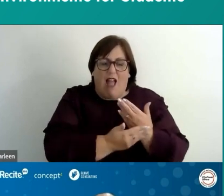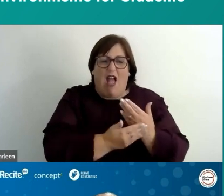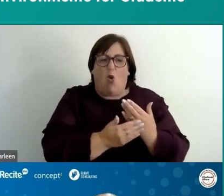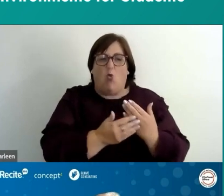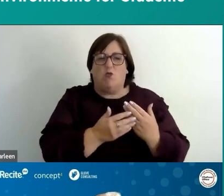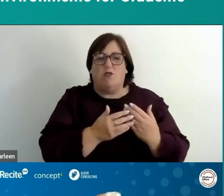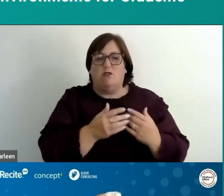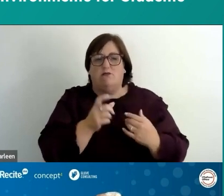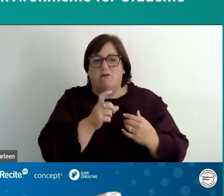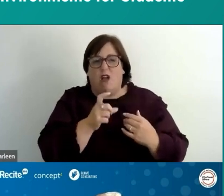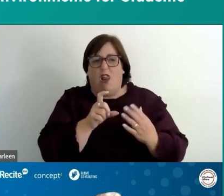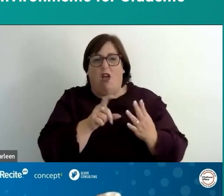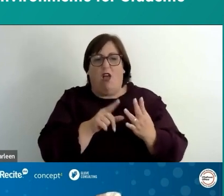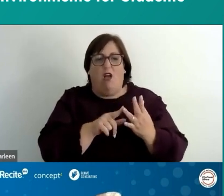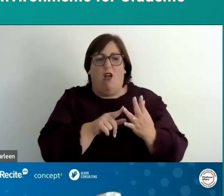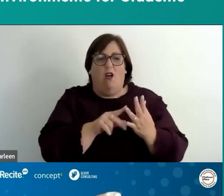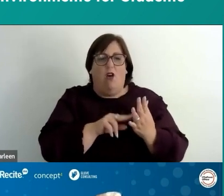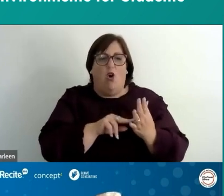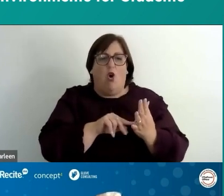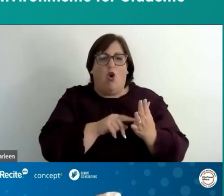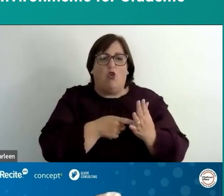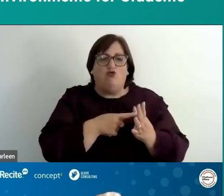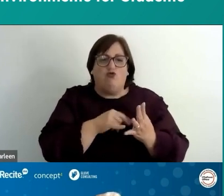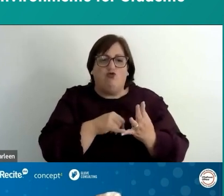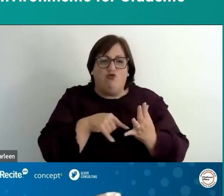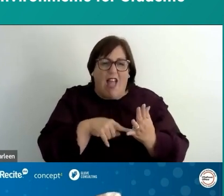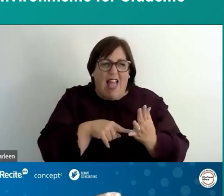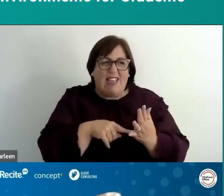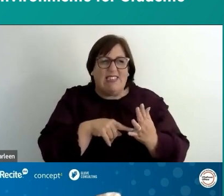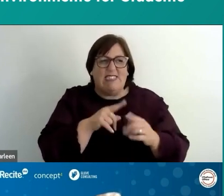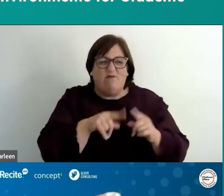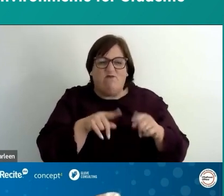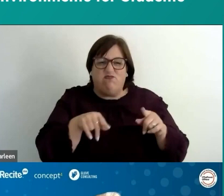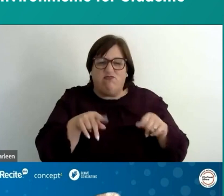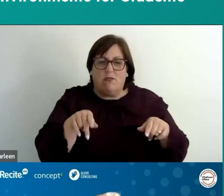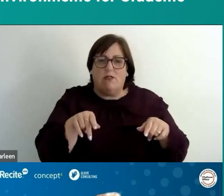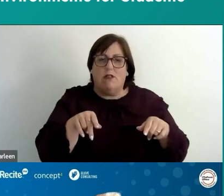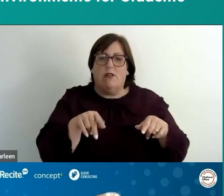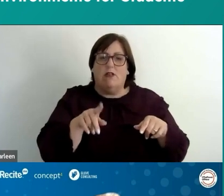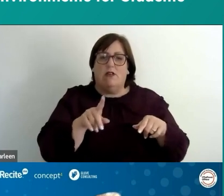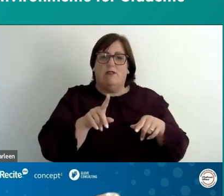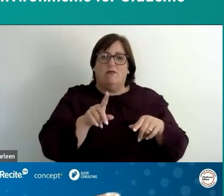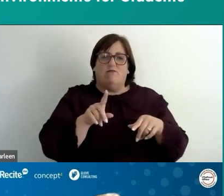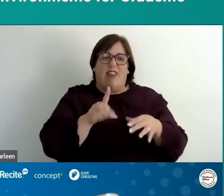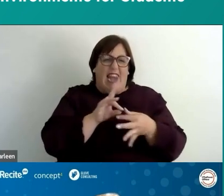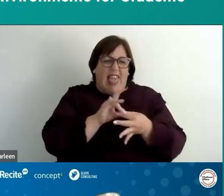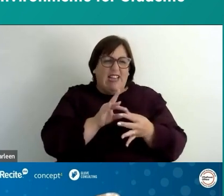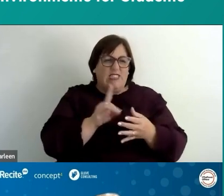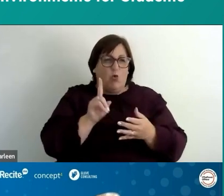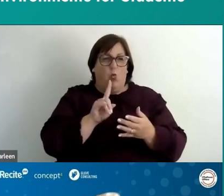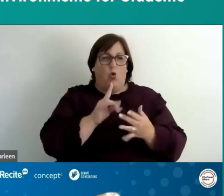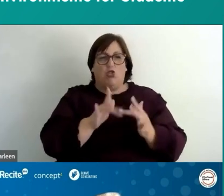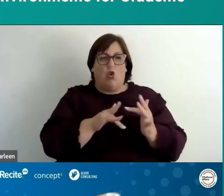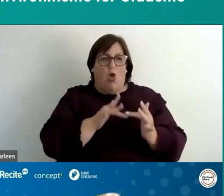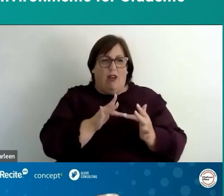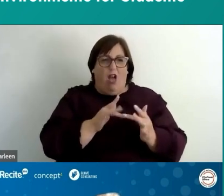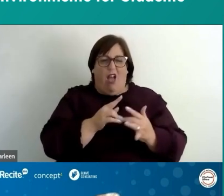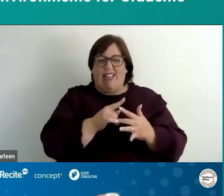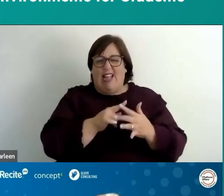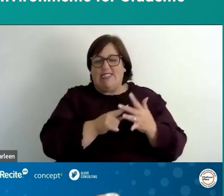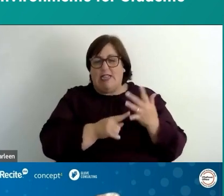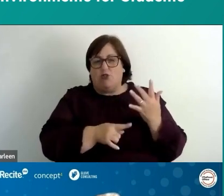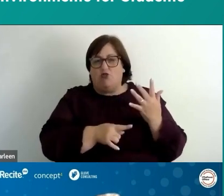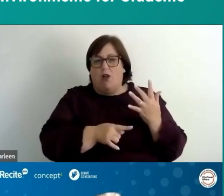that image has alt tag, or there's underlining on links, etc., etc. So I suppose it's more like buying